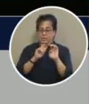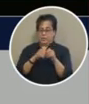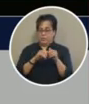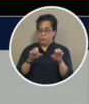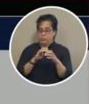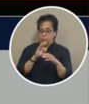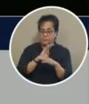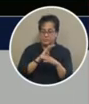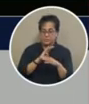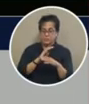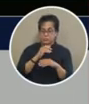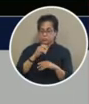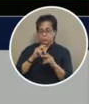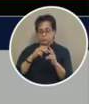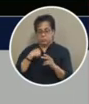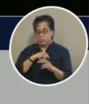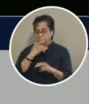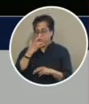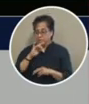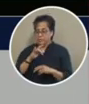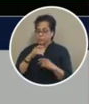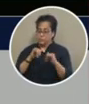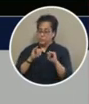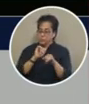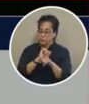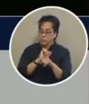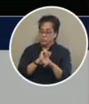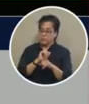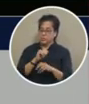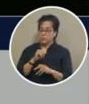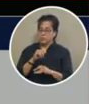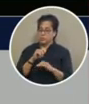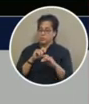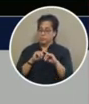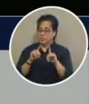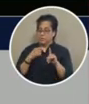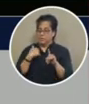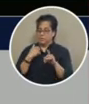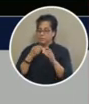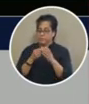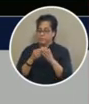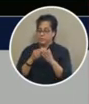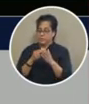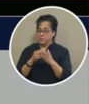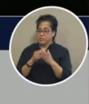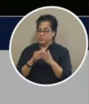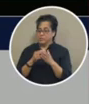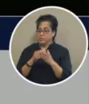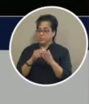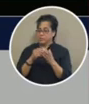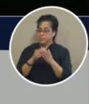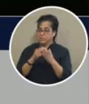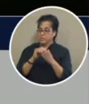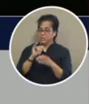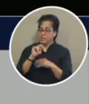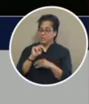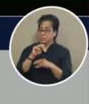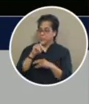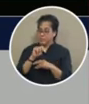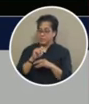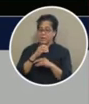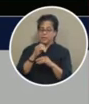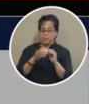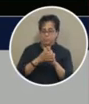how we work. We're very fortunate to still be working. It's having a financial impact as well, and also